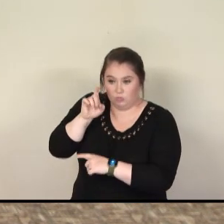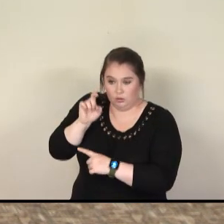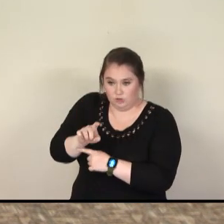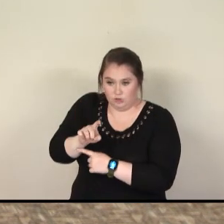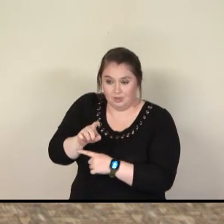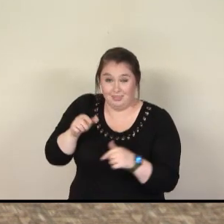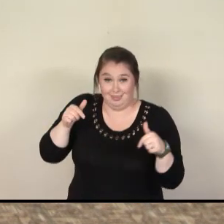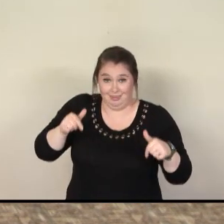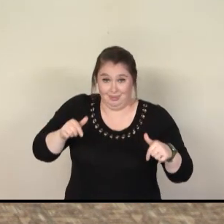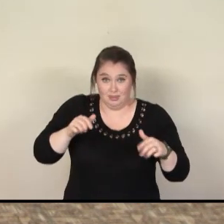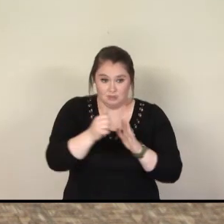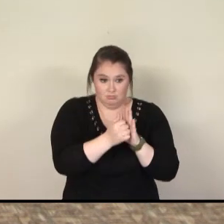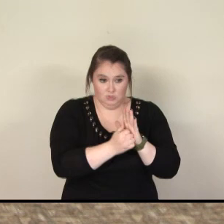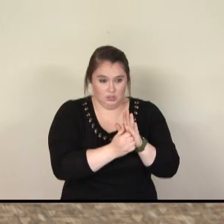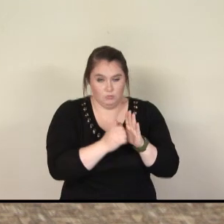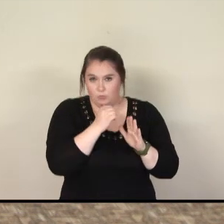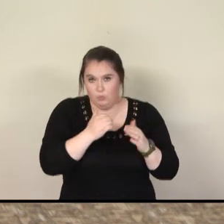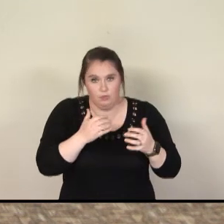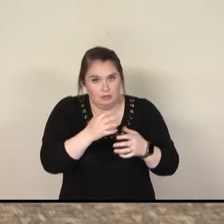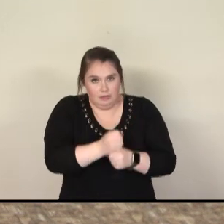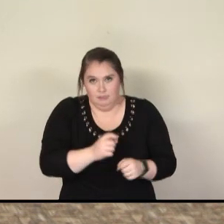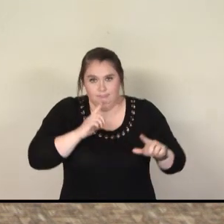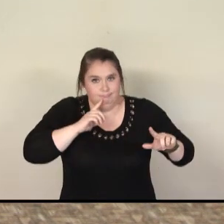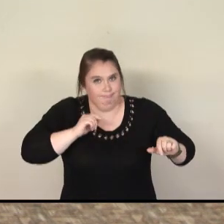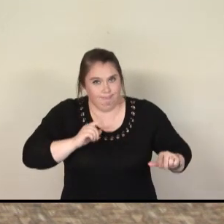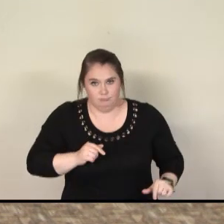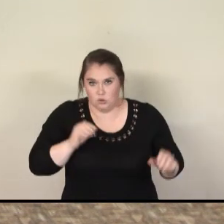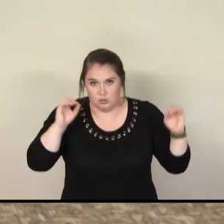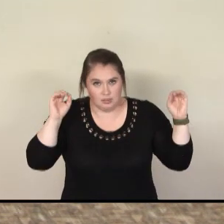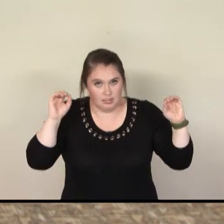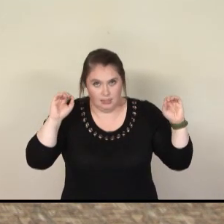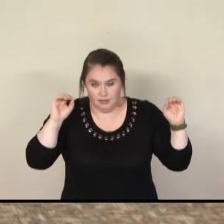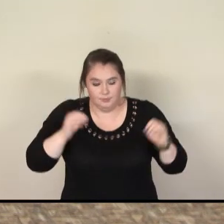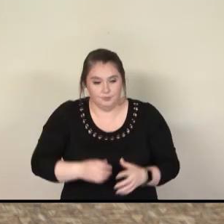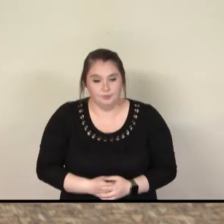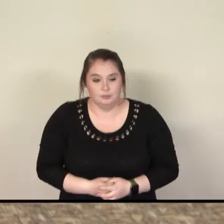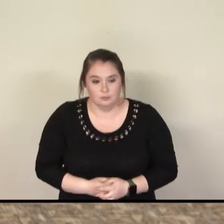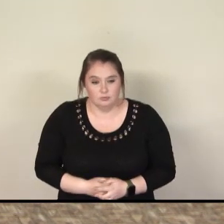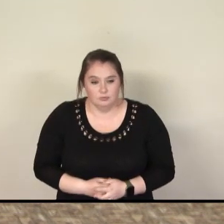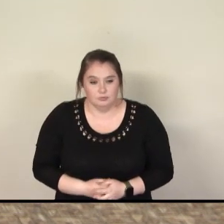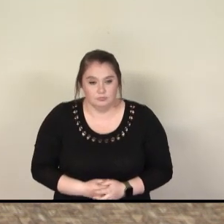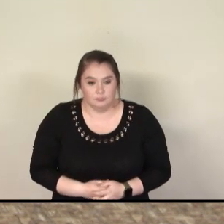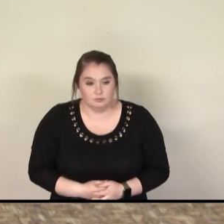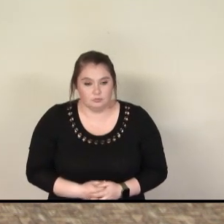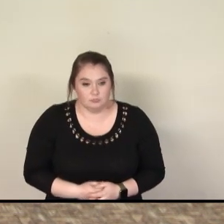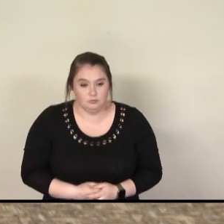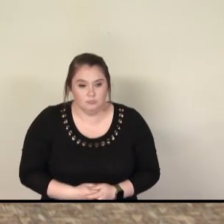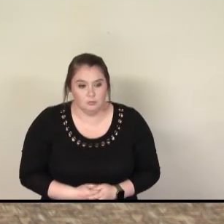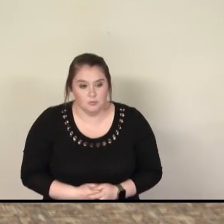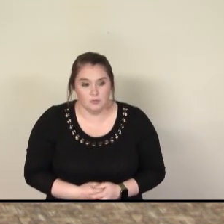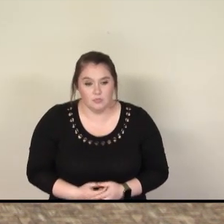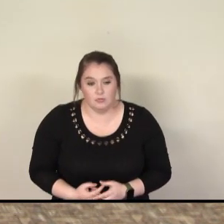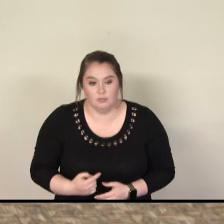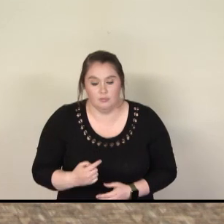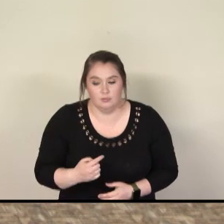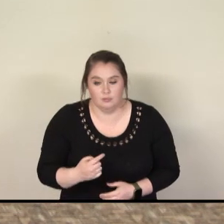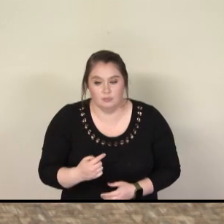not going to get any answers to this. I think getting into this,